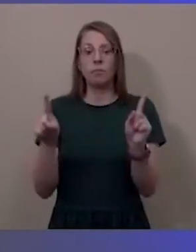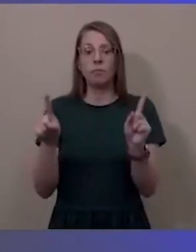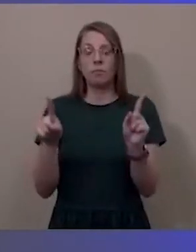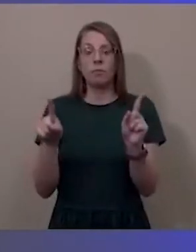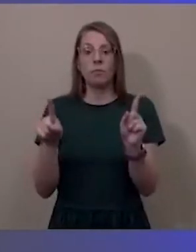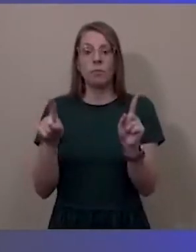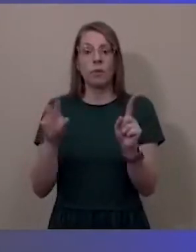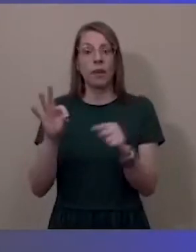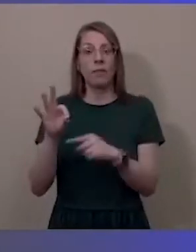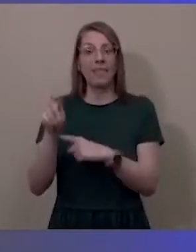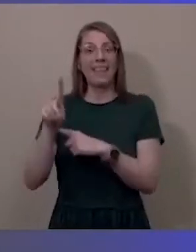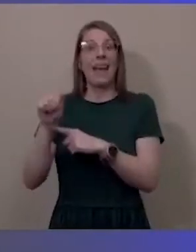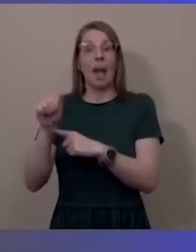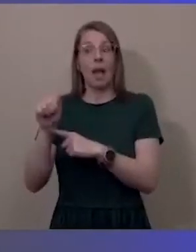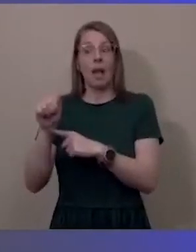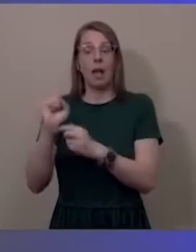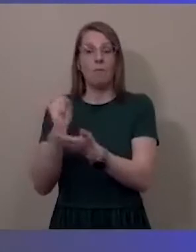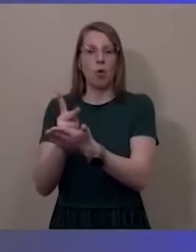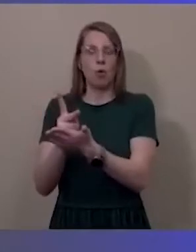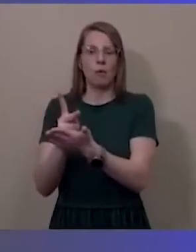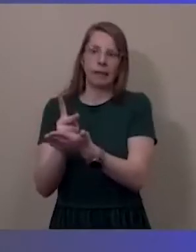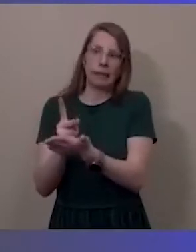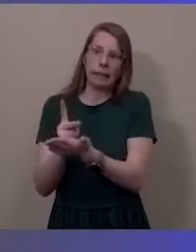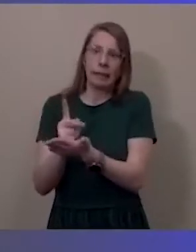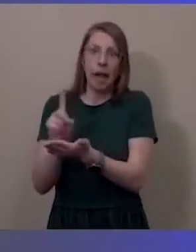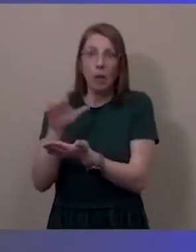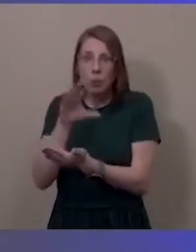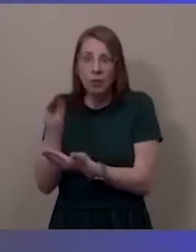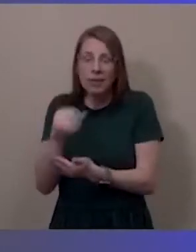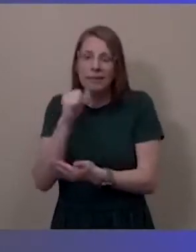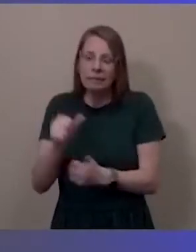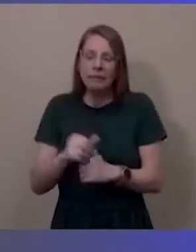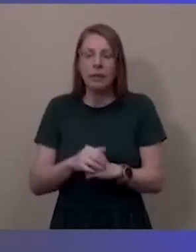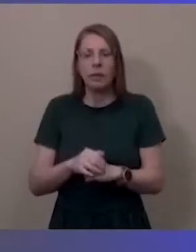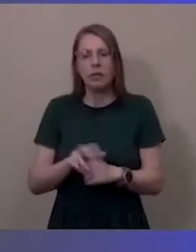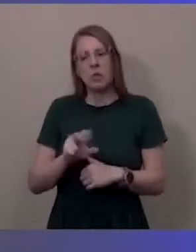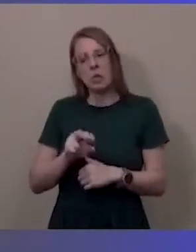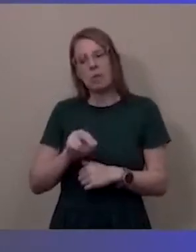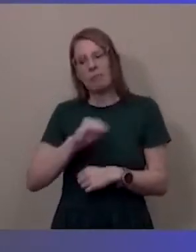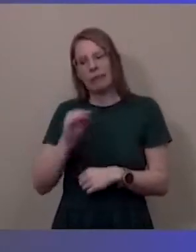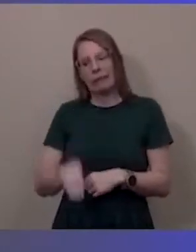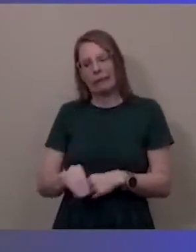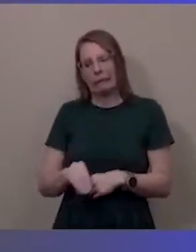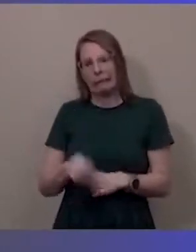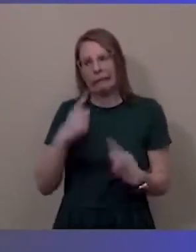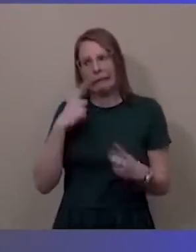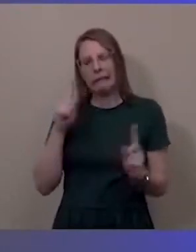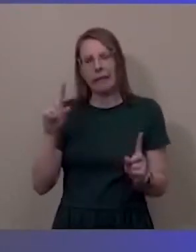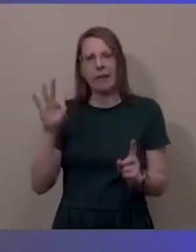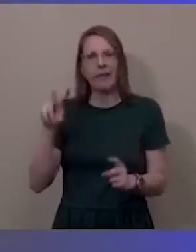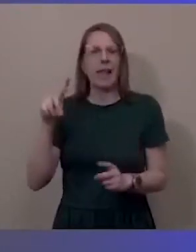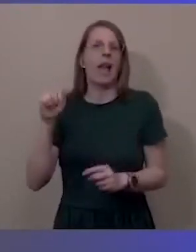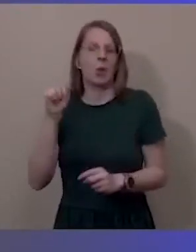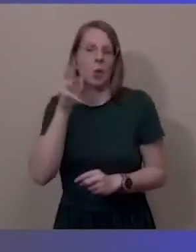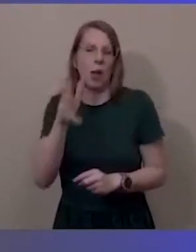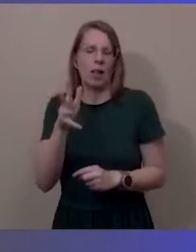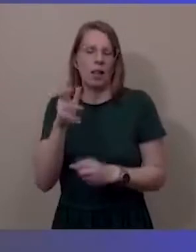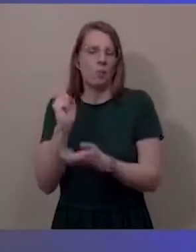the FDA will approve it, it's certainly not 100%. I put it probably at 30% that the FDA will approve it. That's sort